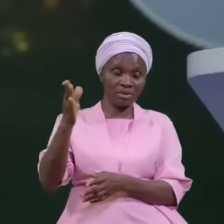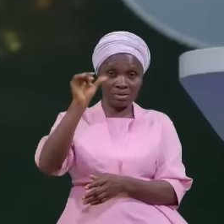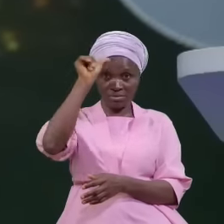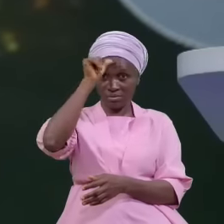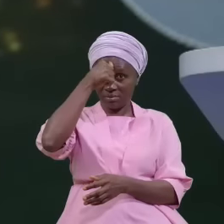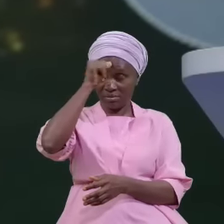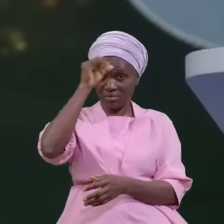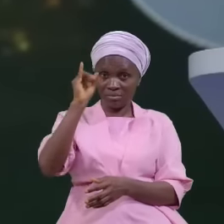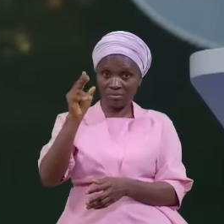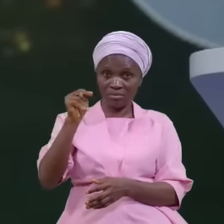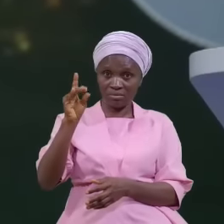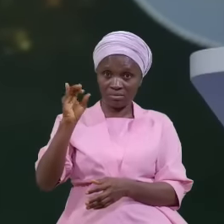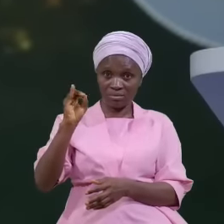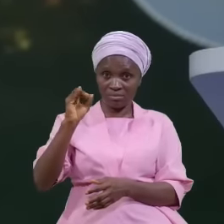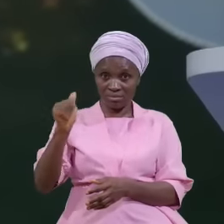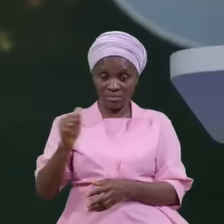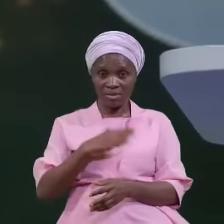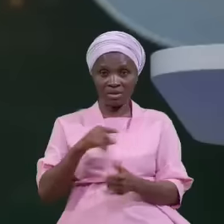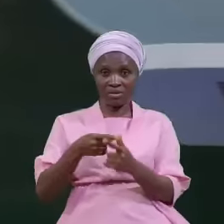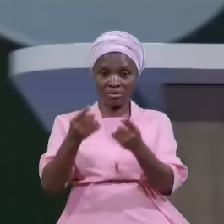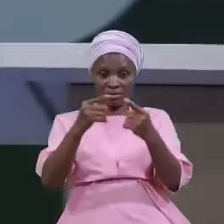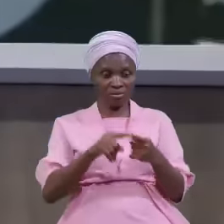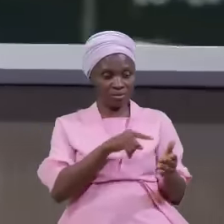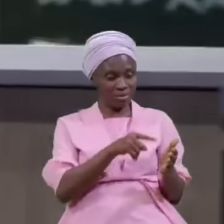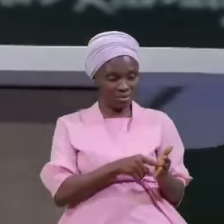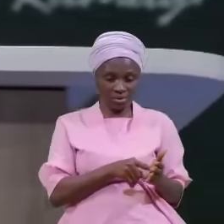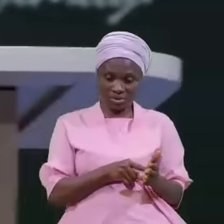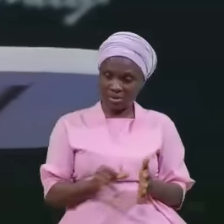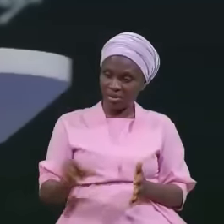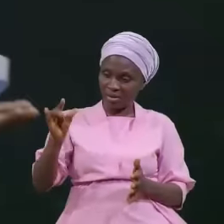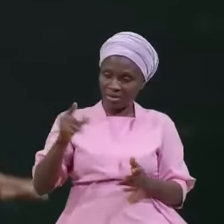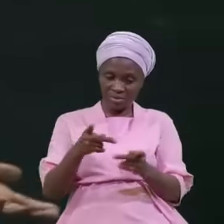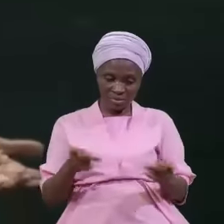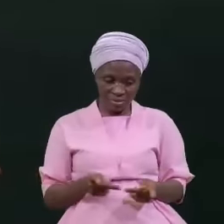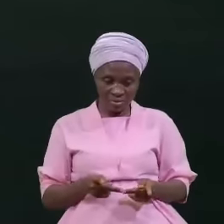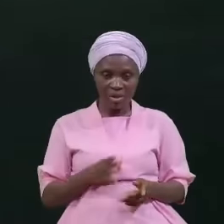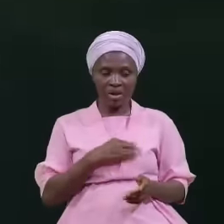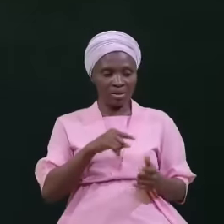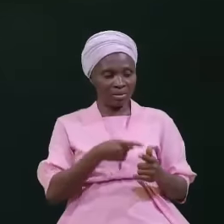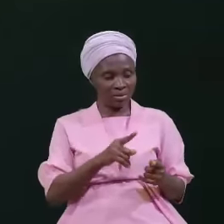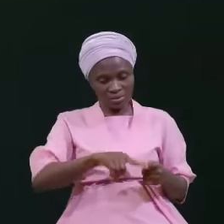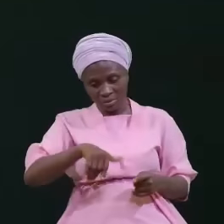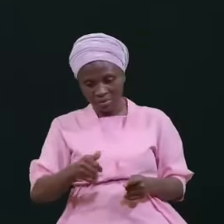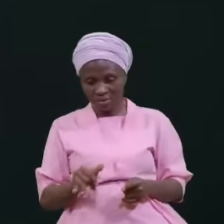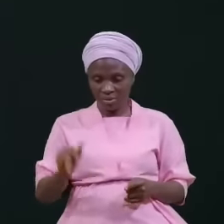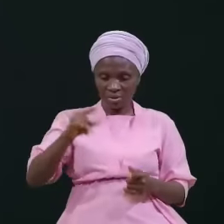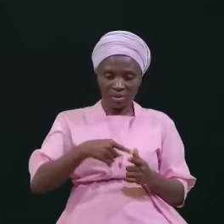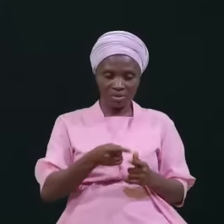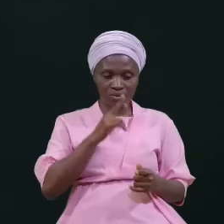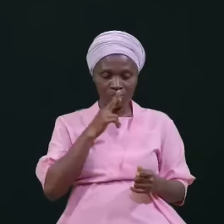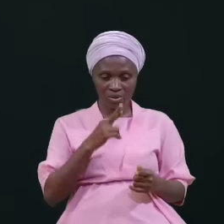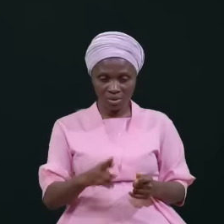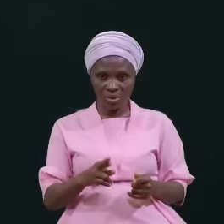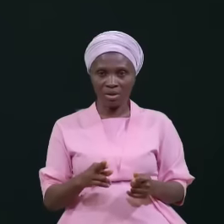this airport, and then to this airport, and you are checking to go and enter